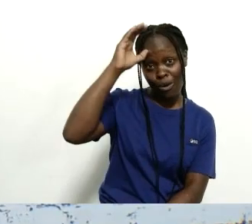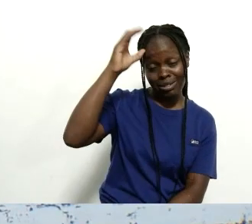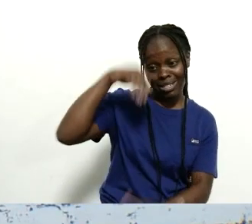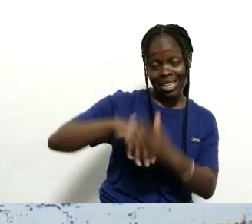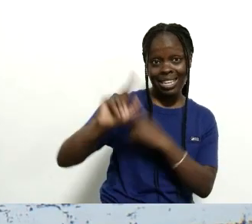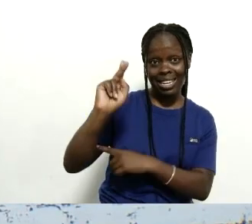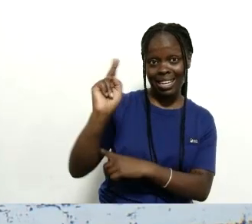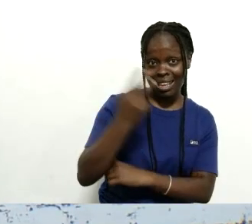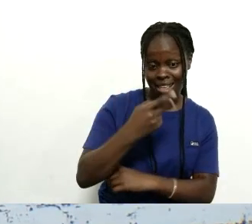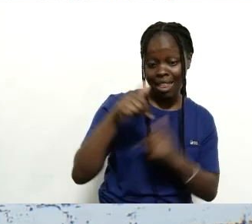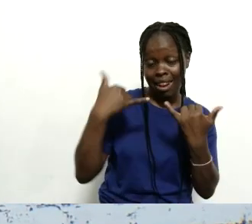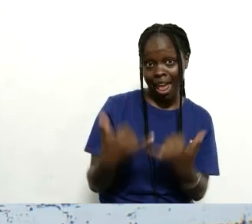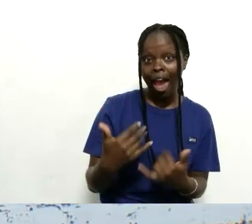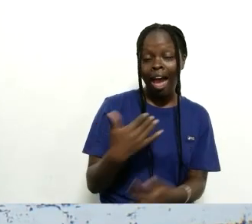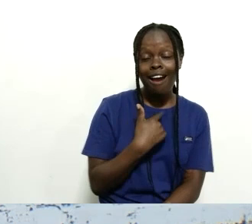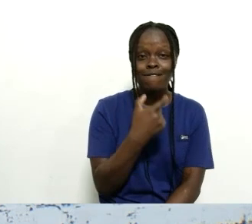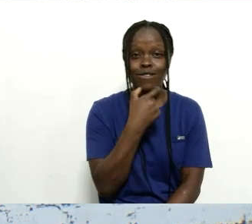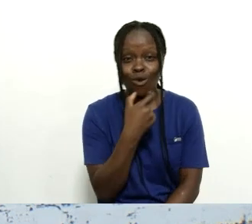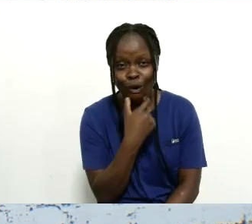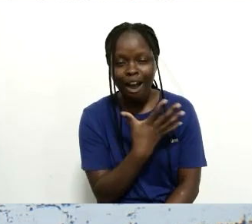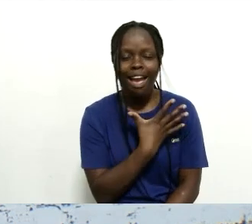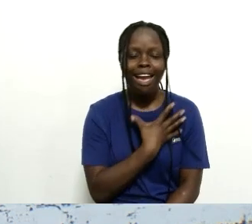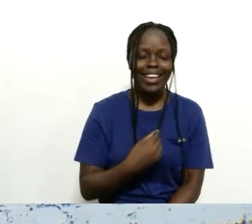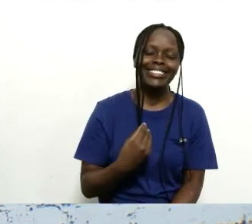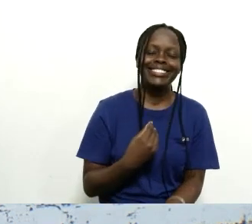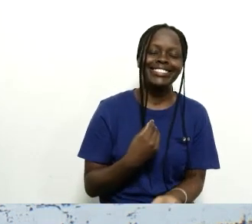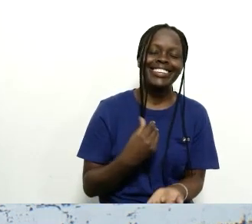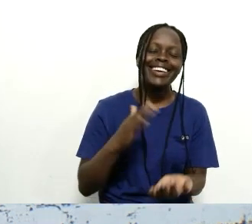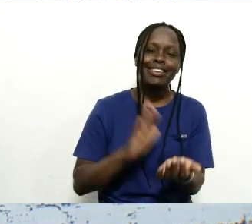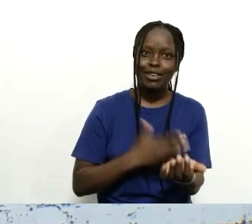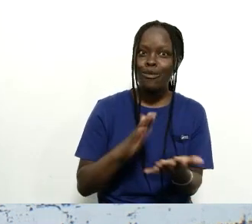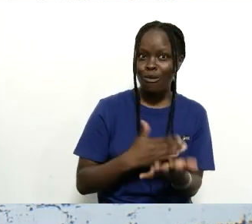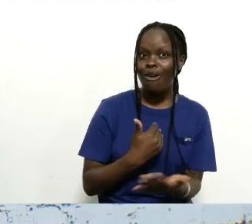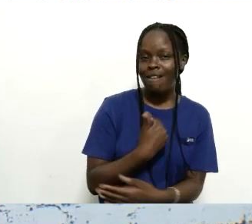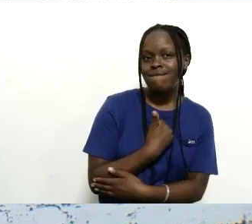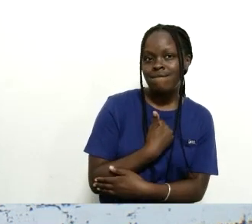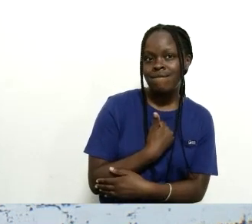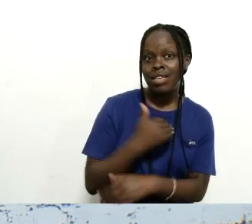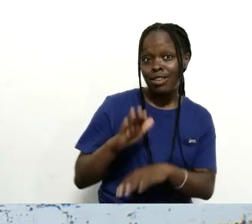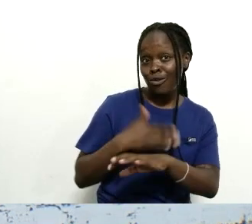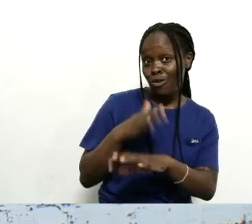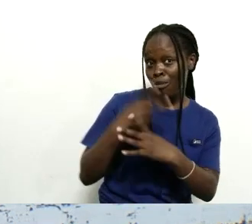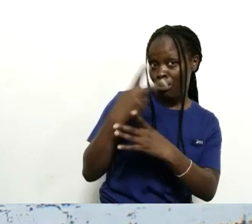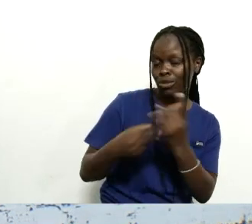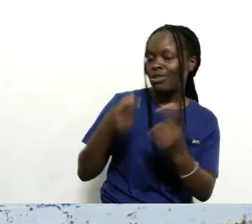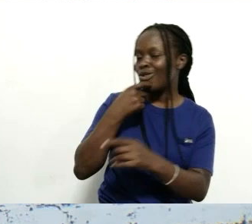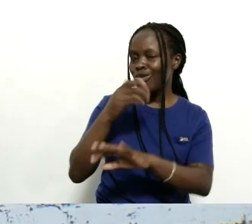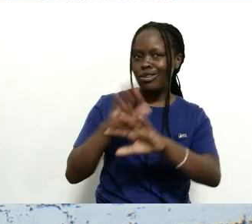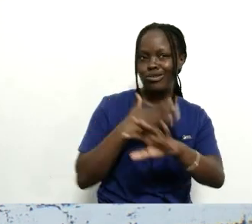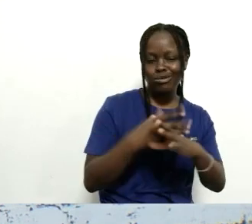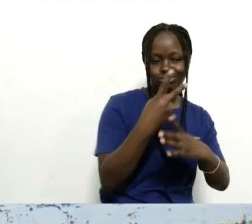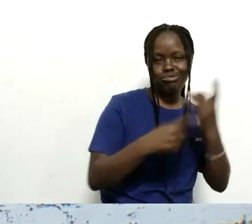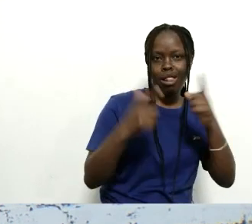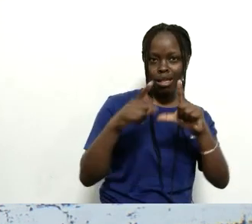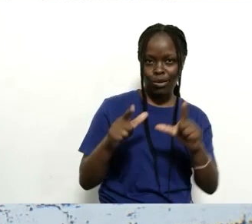the electricity. And but I'm happy with what the world leaders are doing. In our